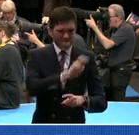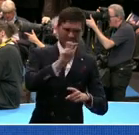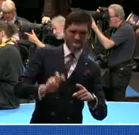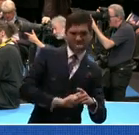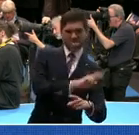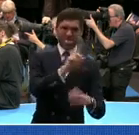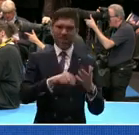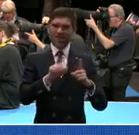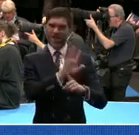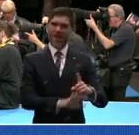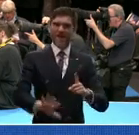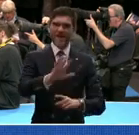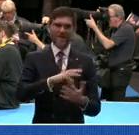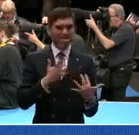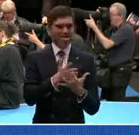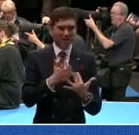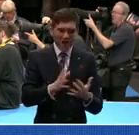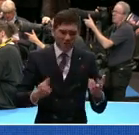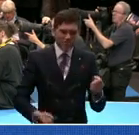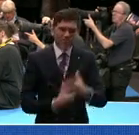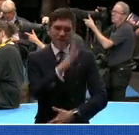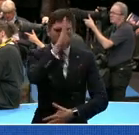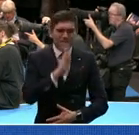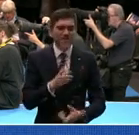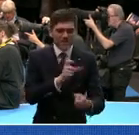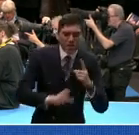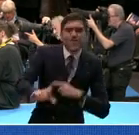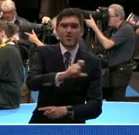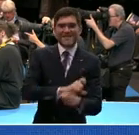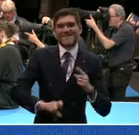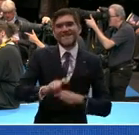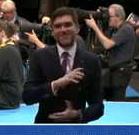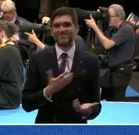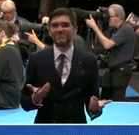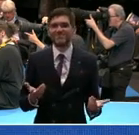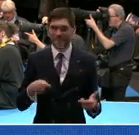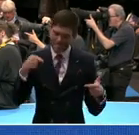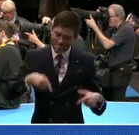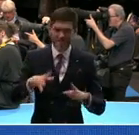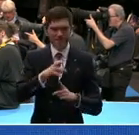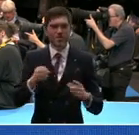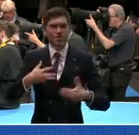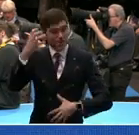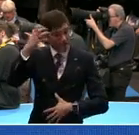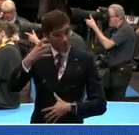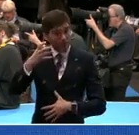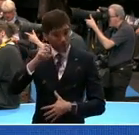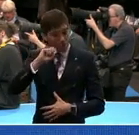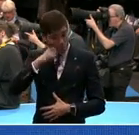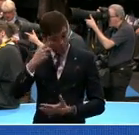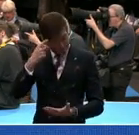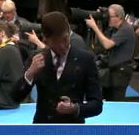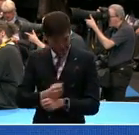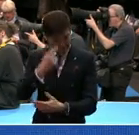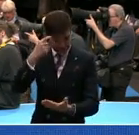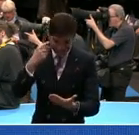country, causing disruption and misery to our communities. This Conservative government is taking the tough